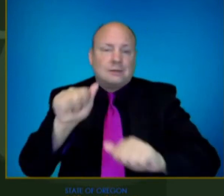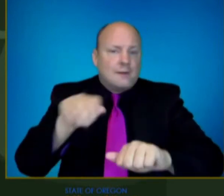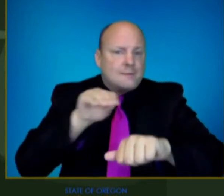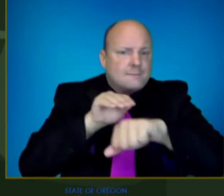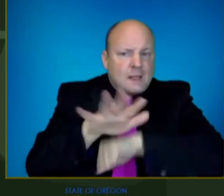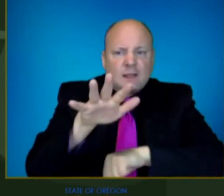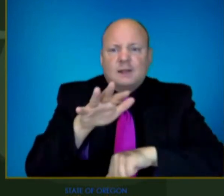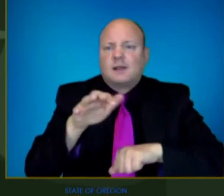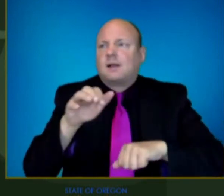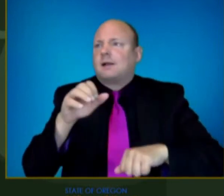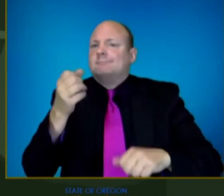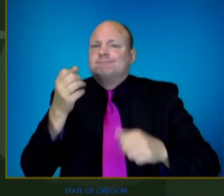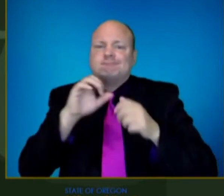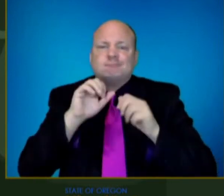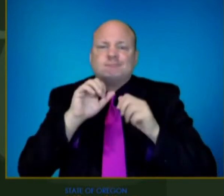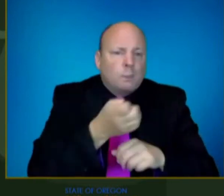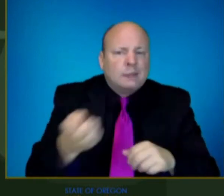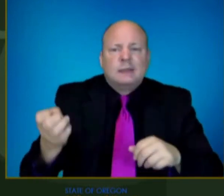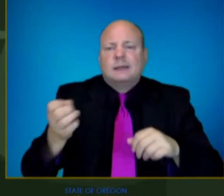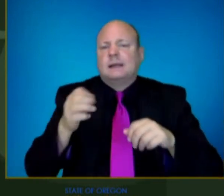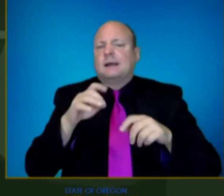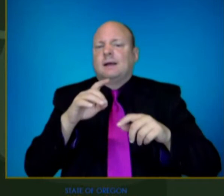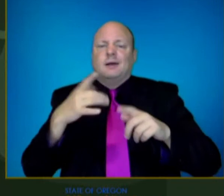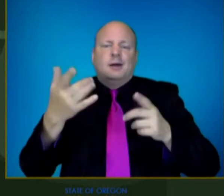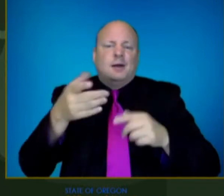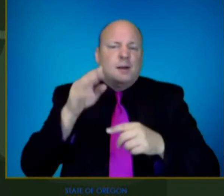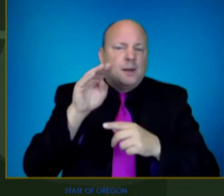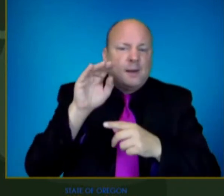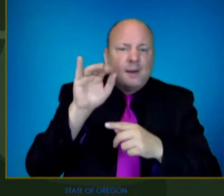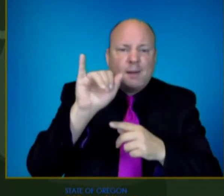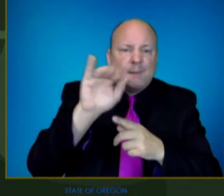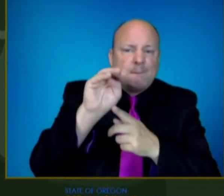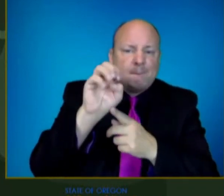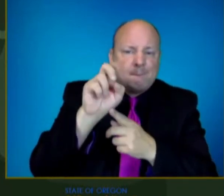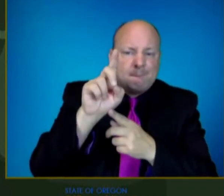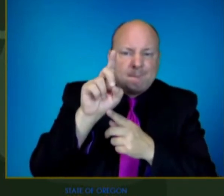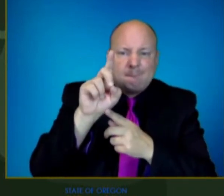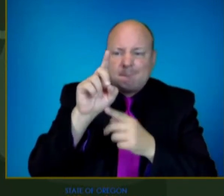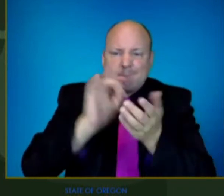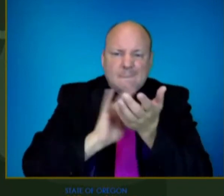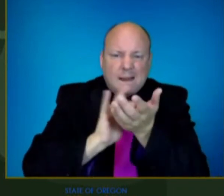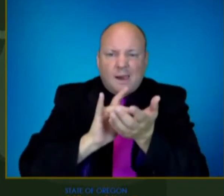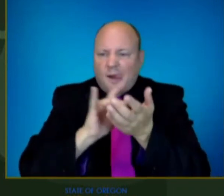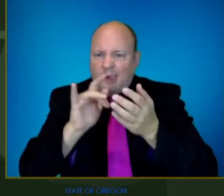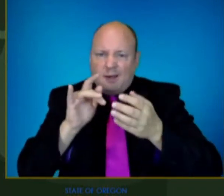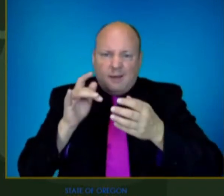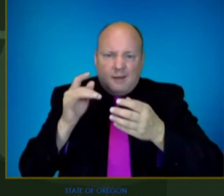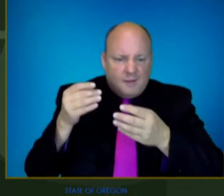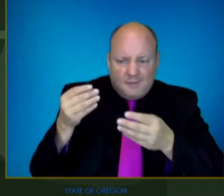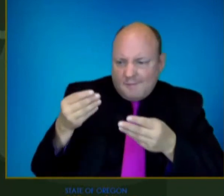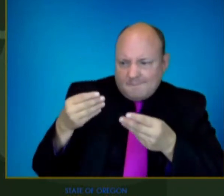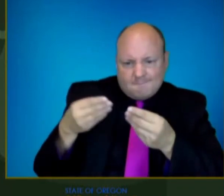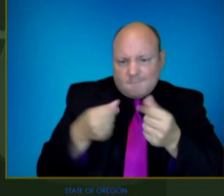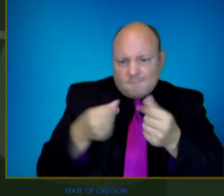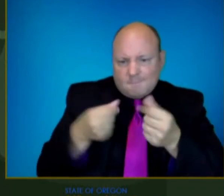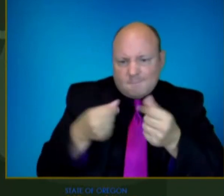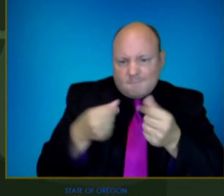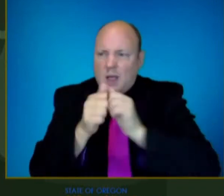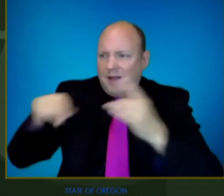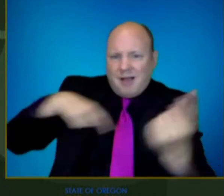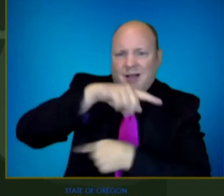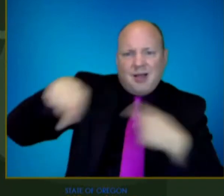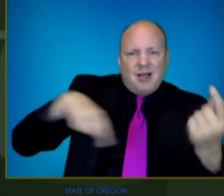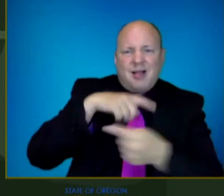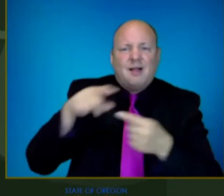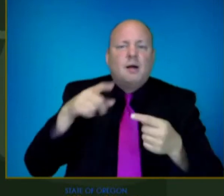eligible patients. These actions can help hospitals weather the storm, but they won't stop it. The only actions that will